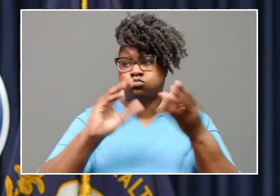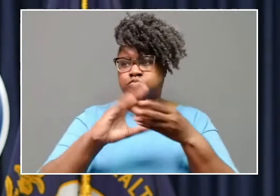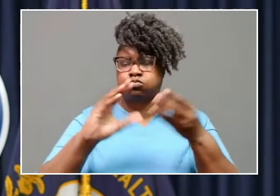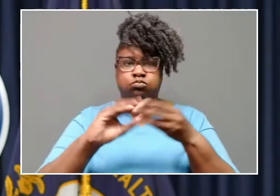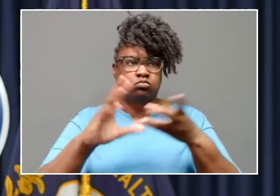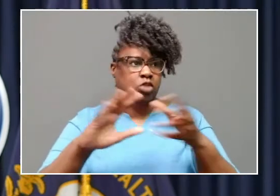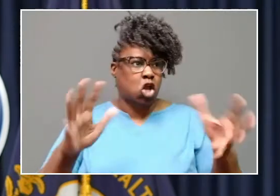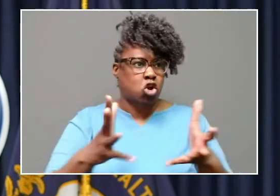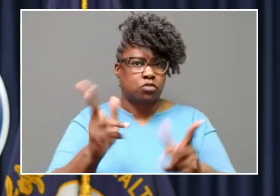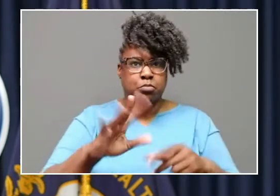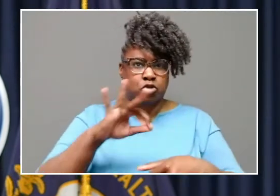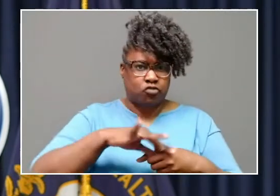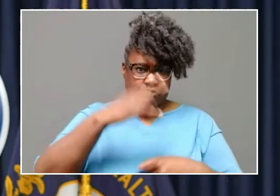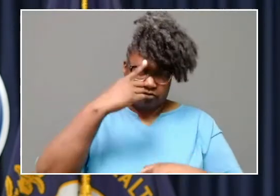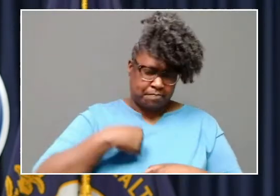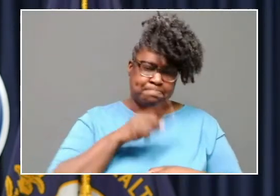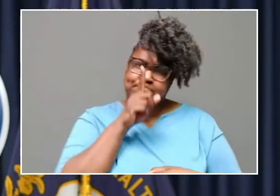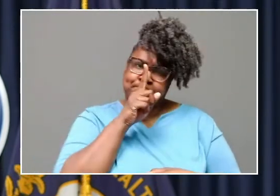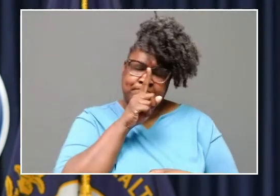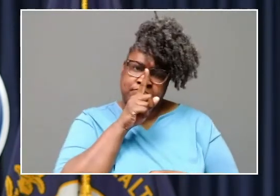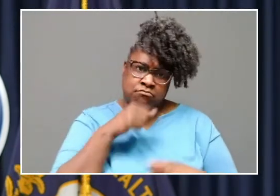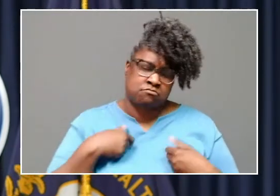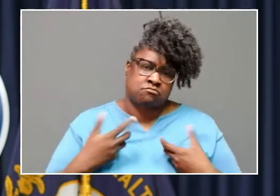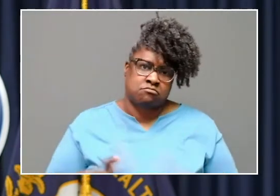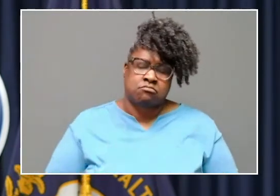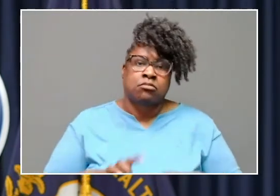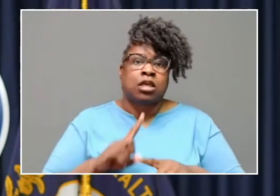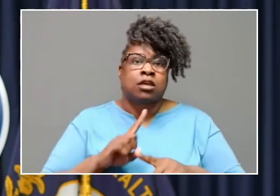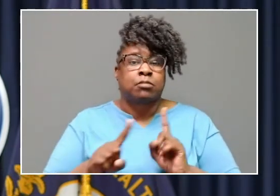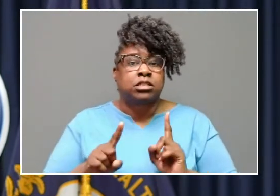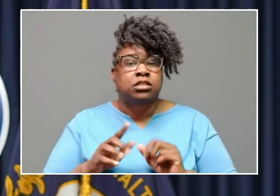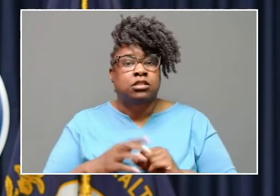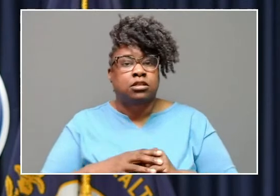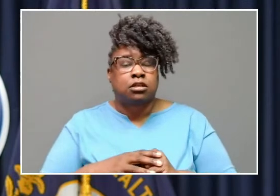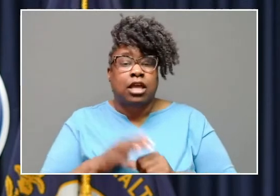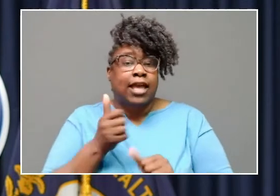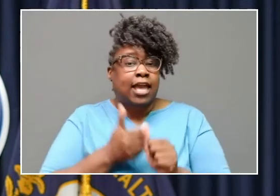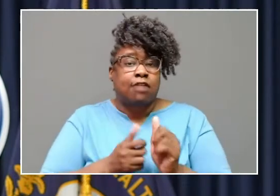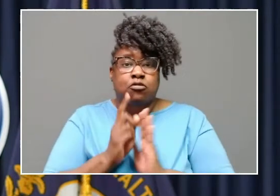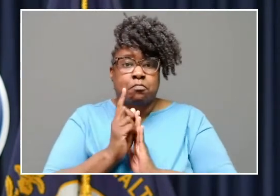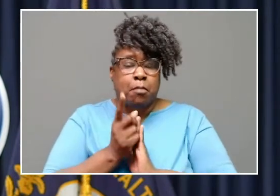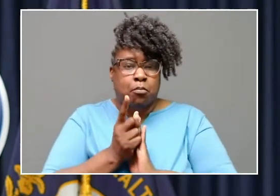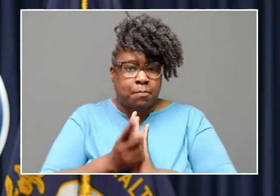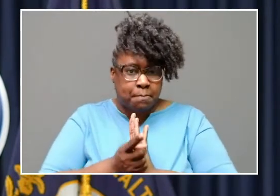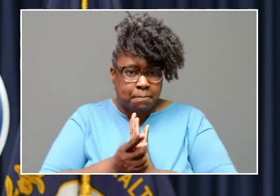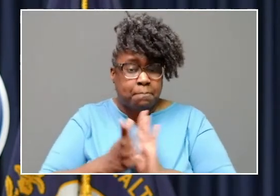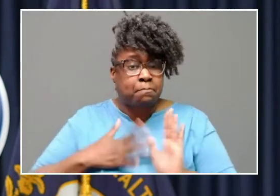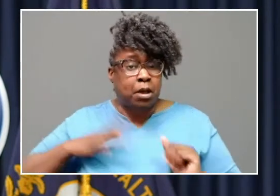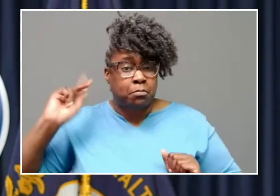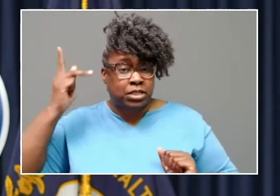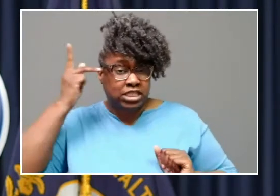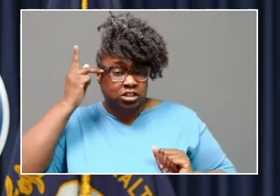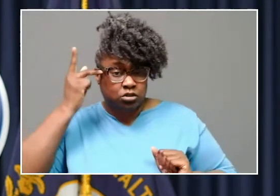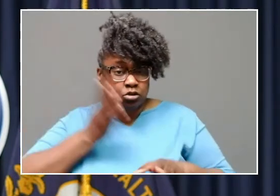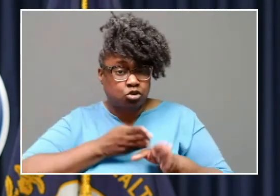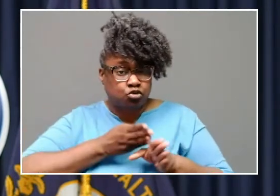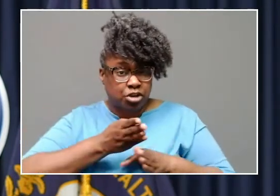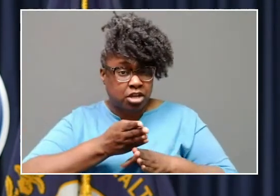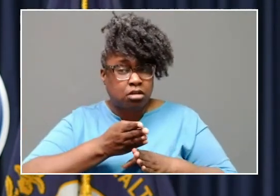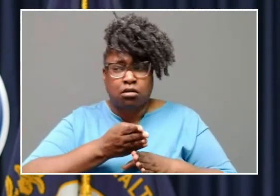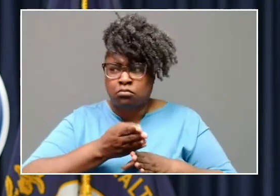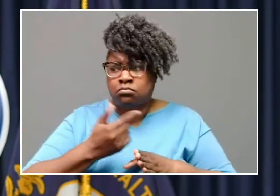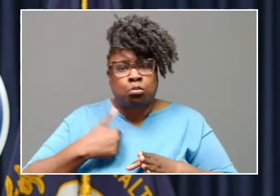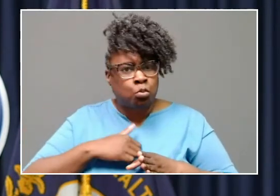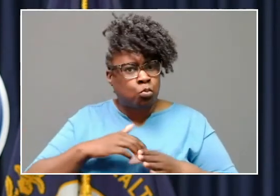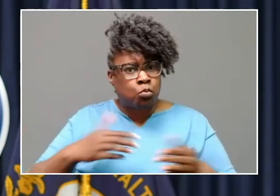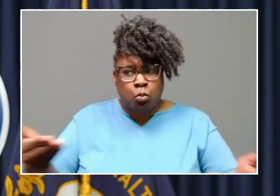answers to you. But I can tell you that every moment of my political career, we've welcomed people